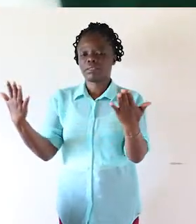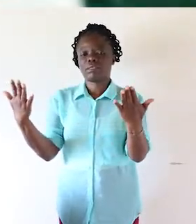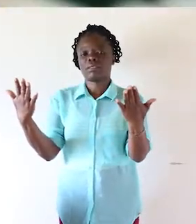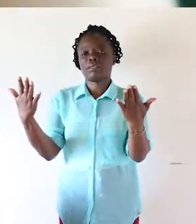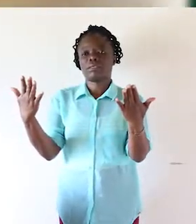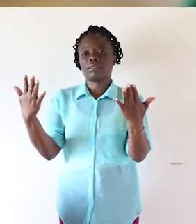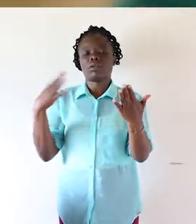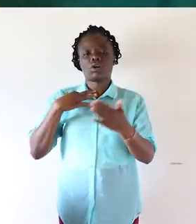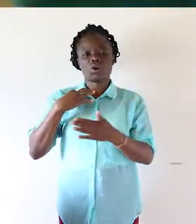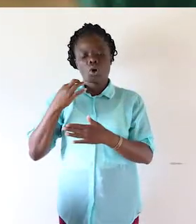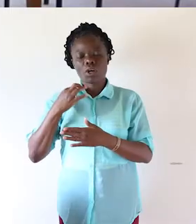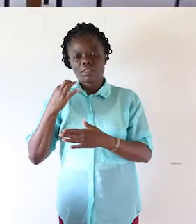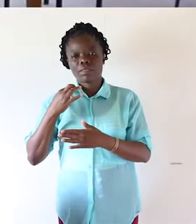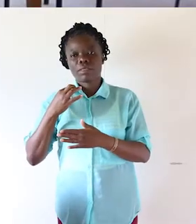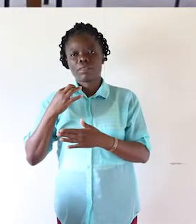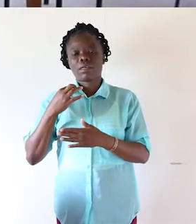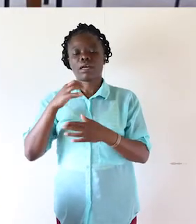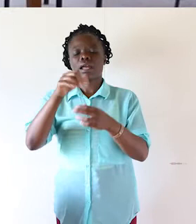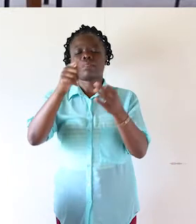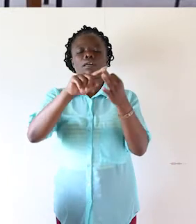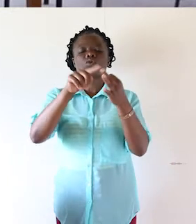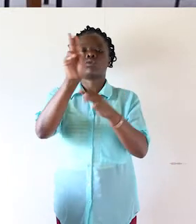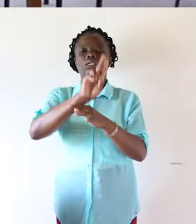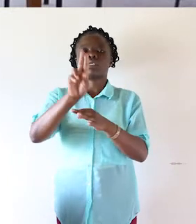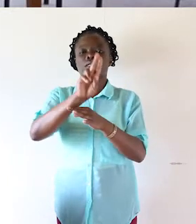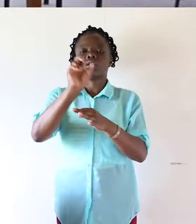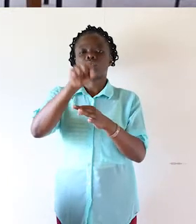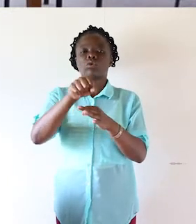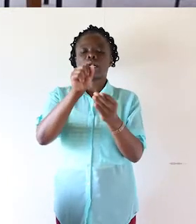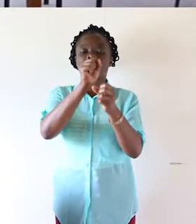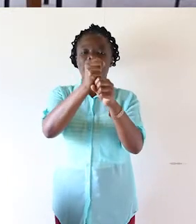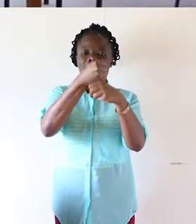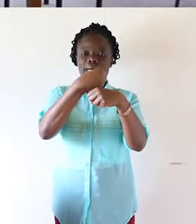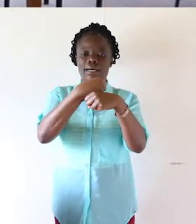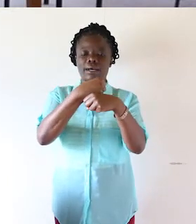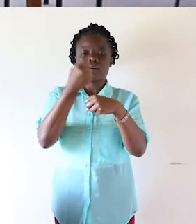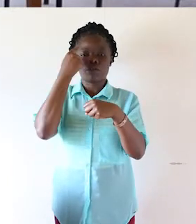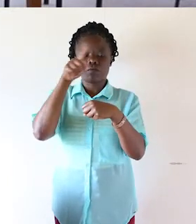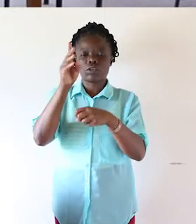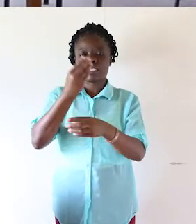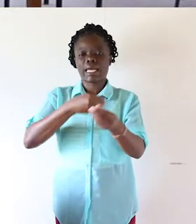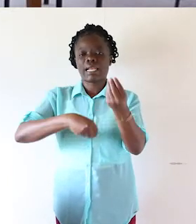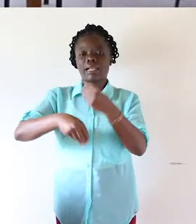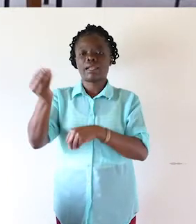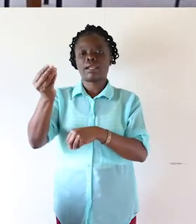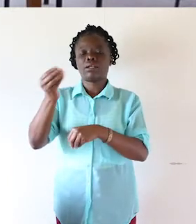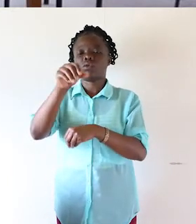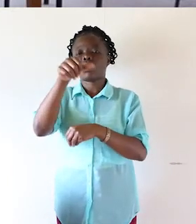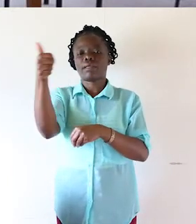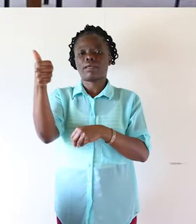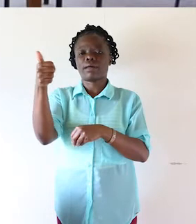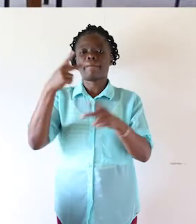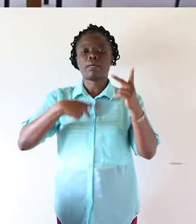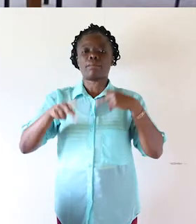things, clothes. Another use you can make for sale to